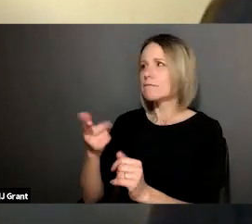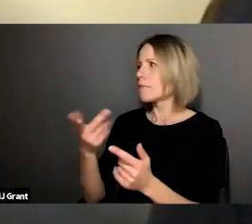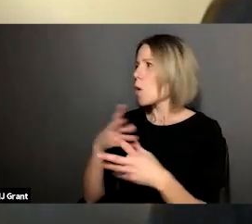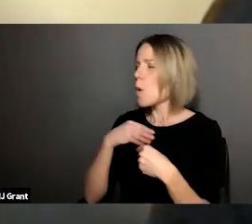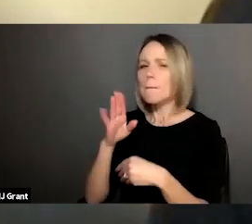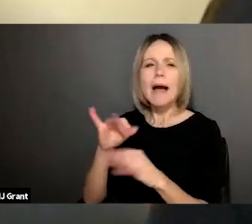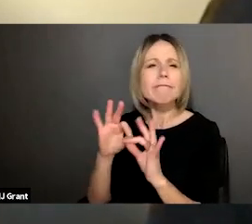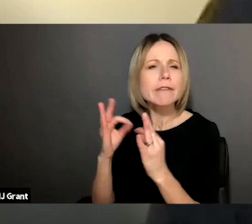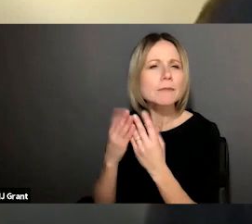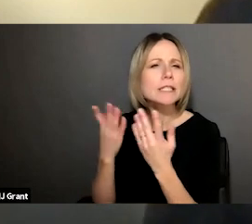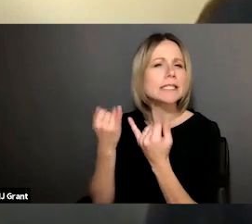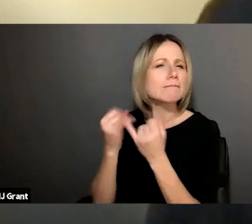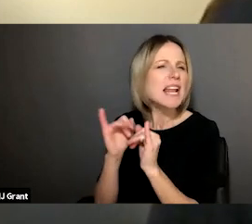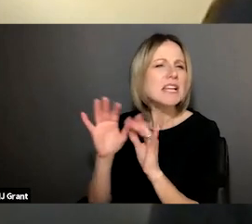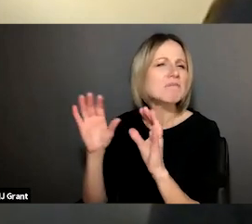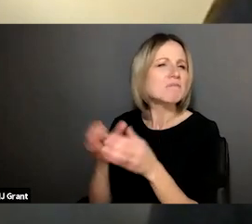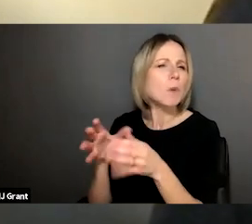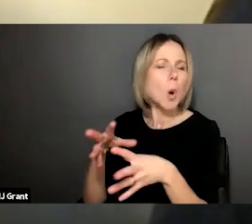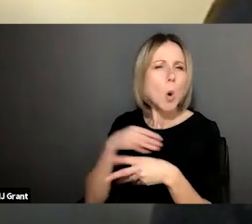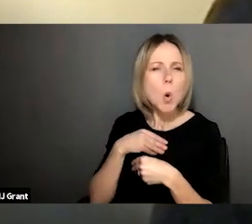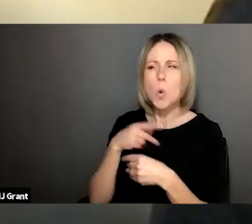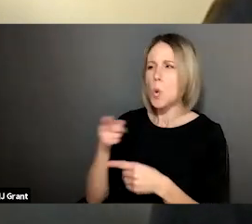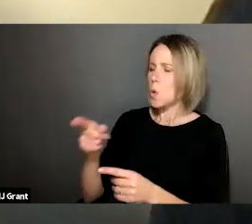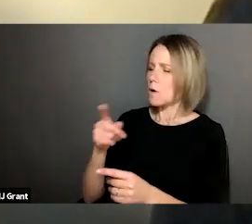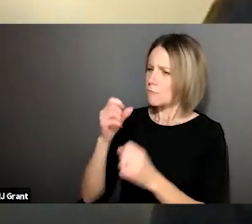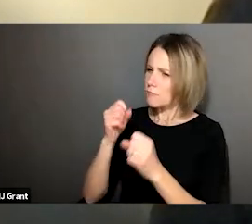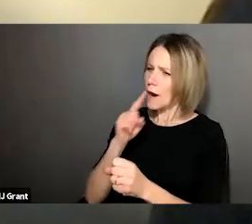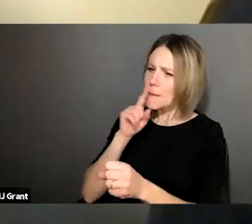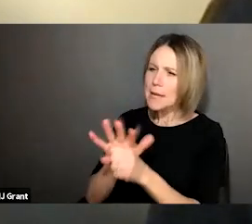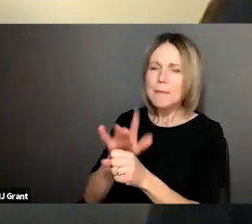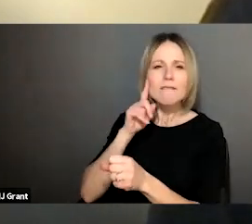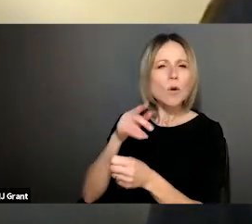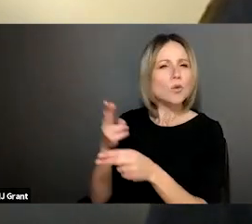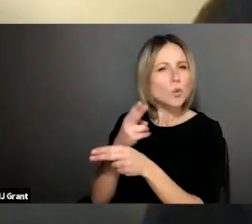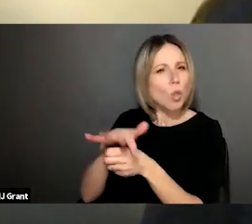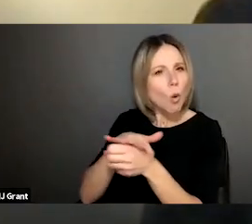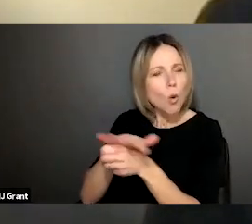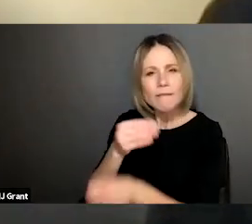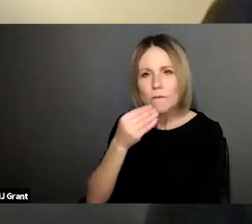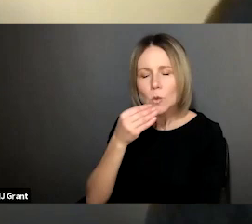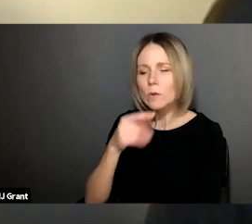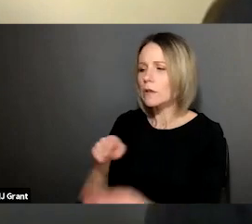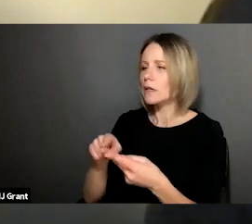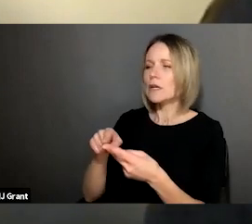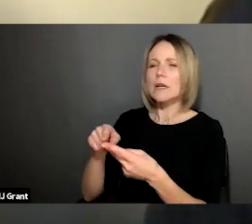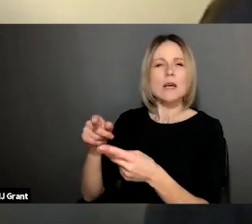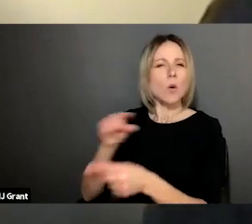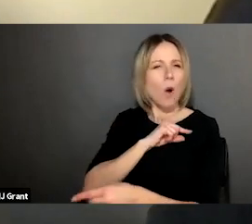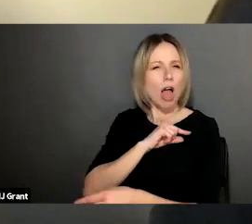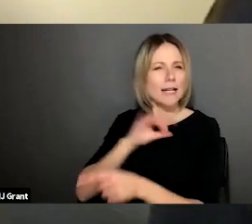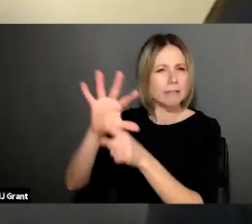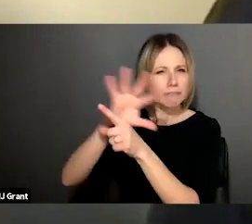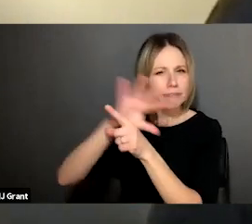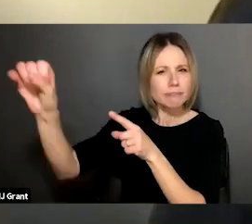local ingredients, that's committed to excellence, and that's committed to kind of like hurting me with the quality